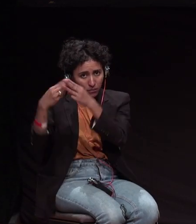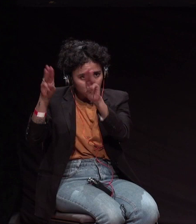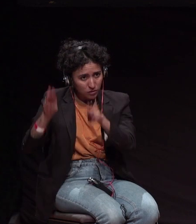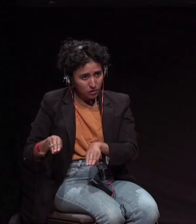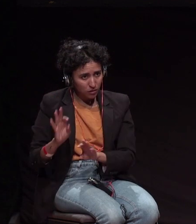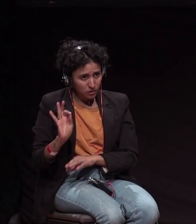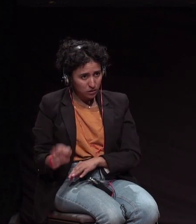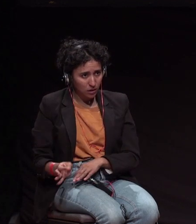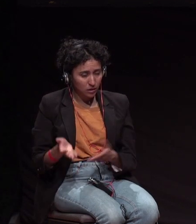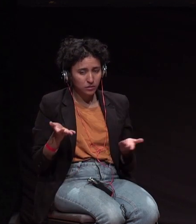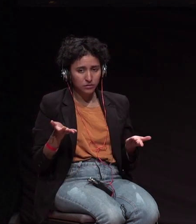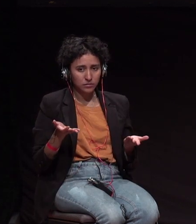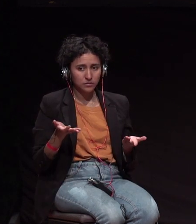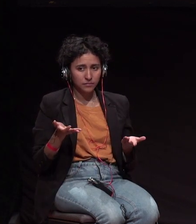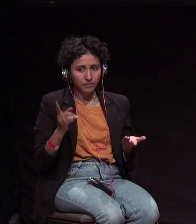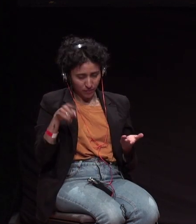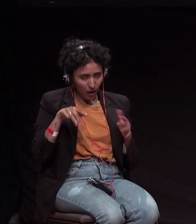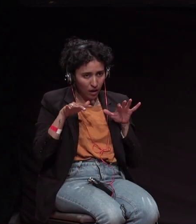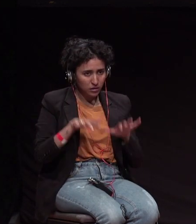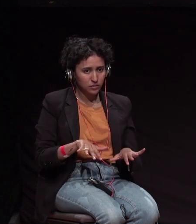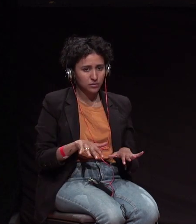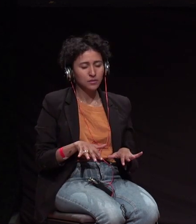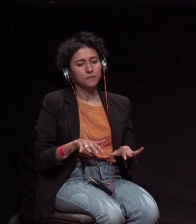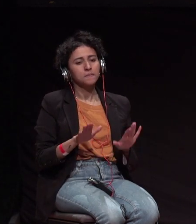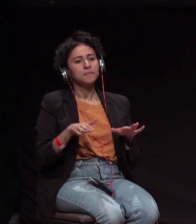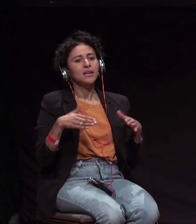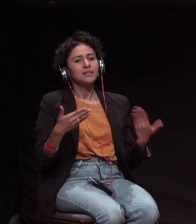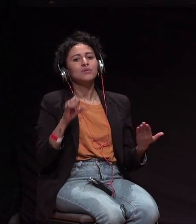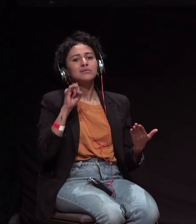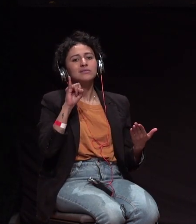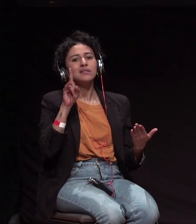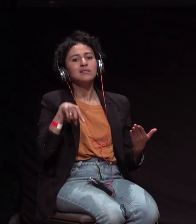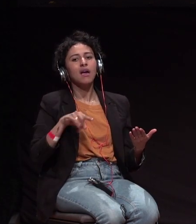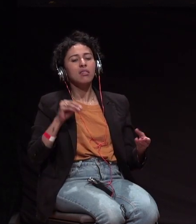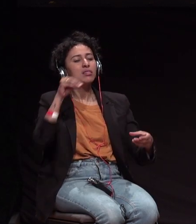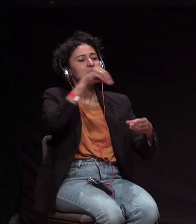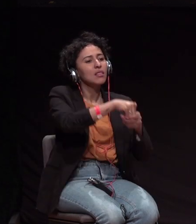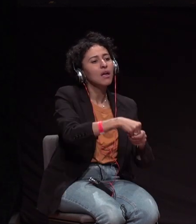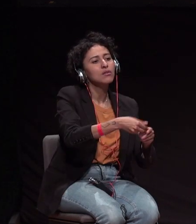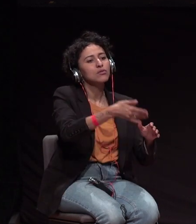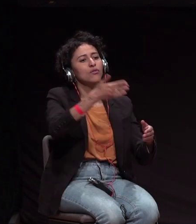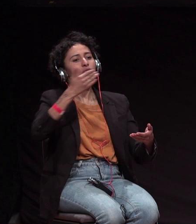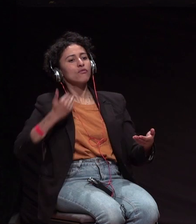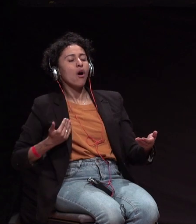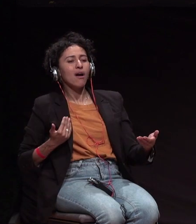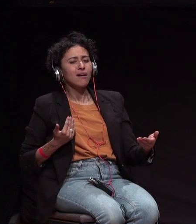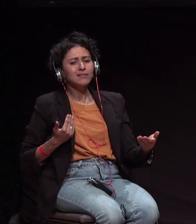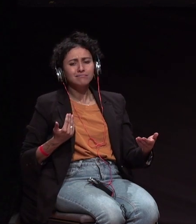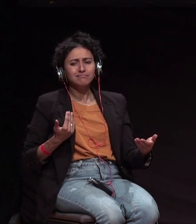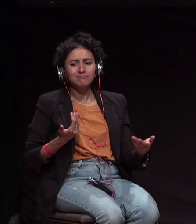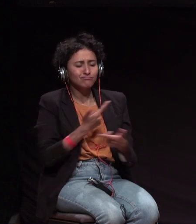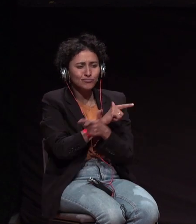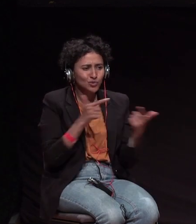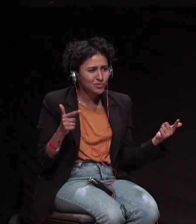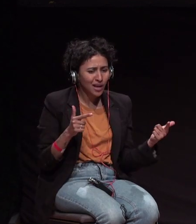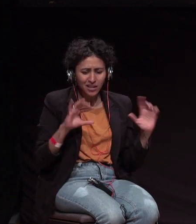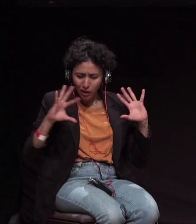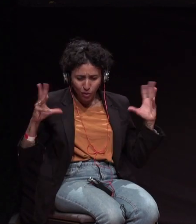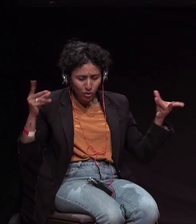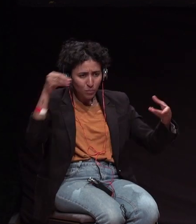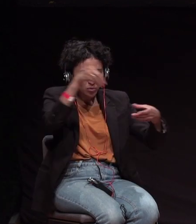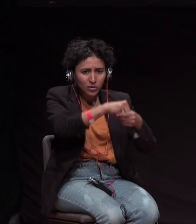whole inside, outside of the institution binary does not exist. We're all inside of the institution because our tax money pays for it to